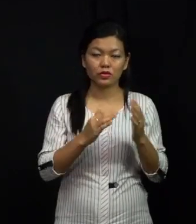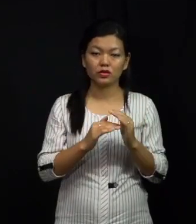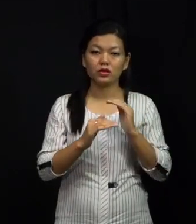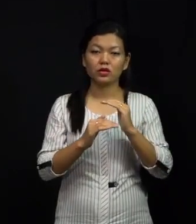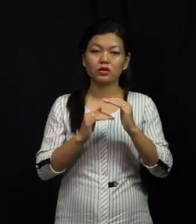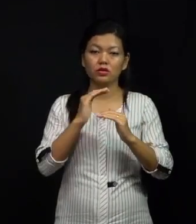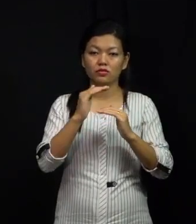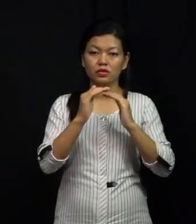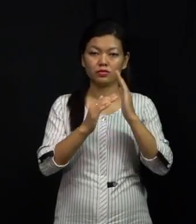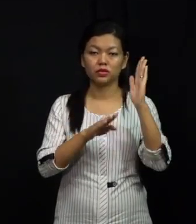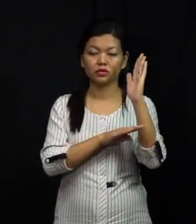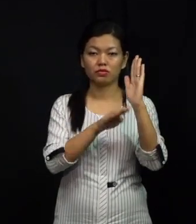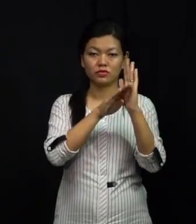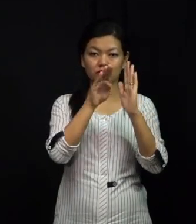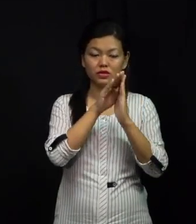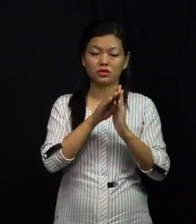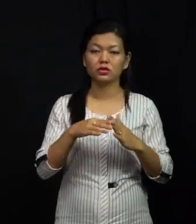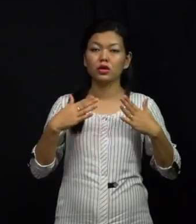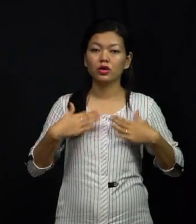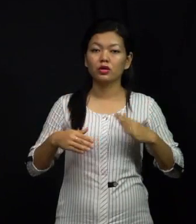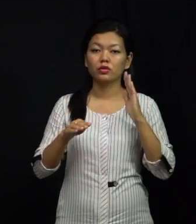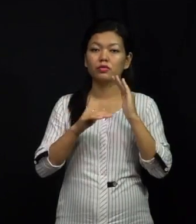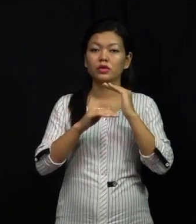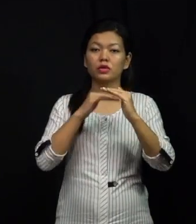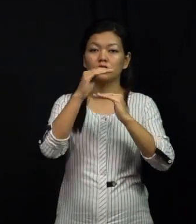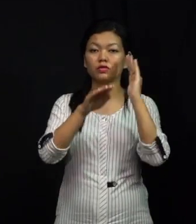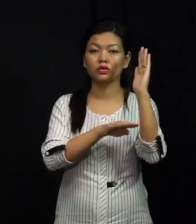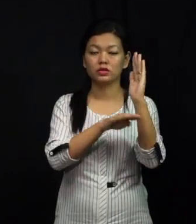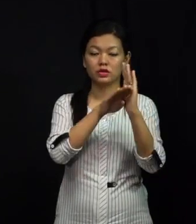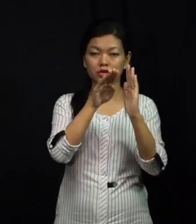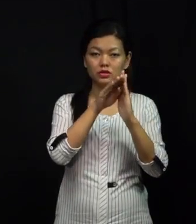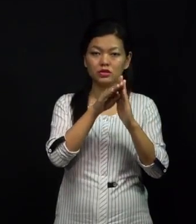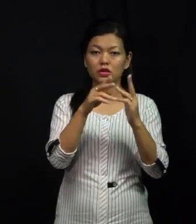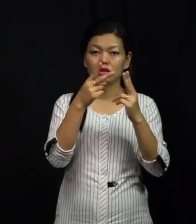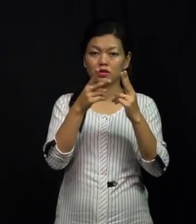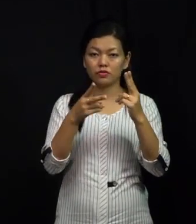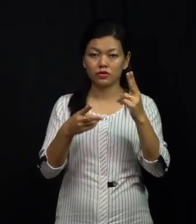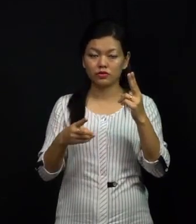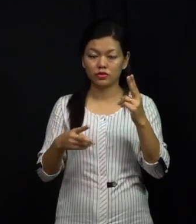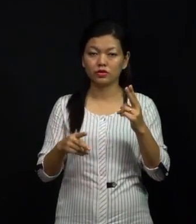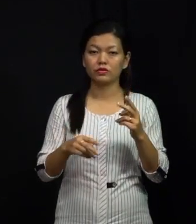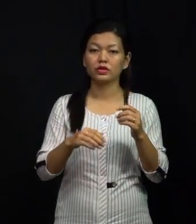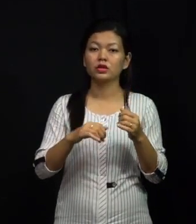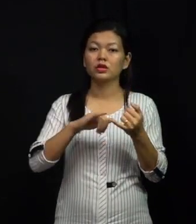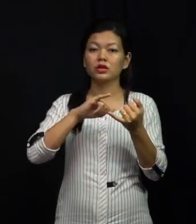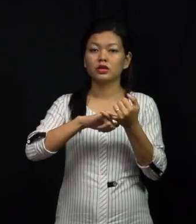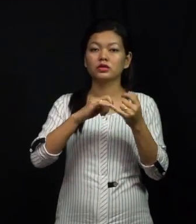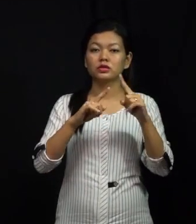into different stages, isn't it? So the first one is the prenatal